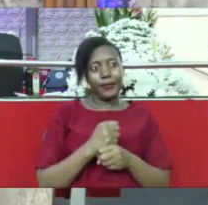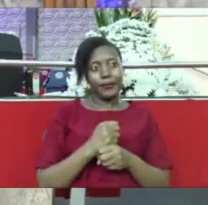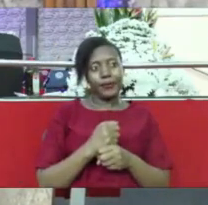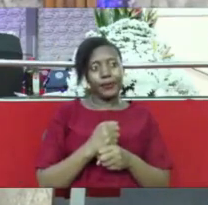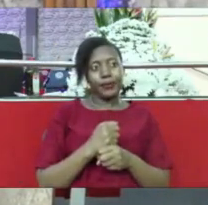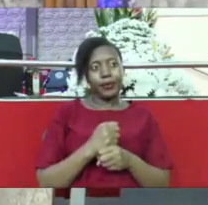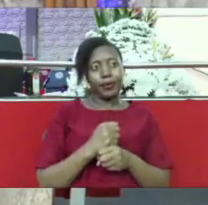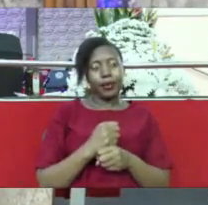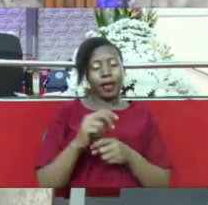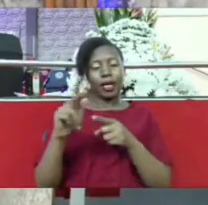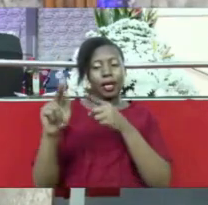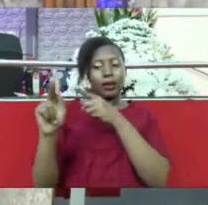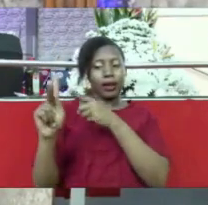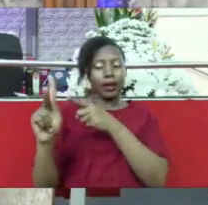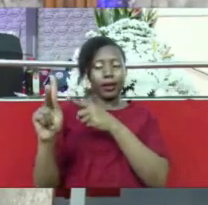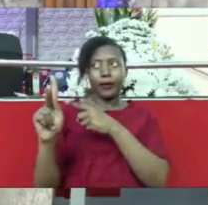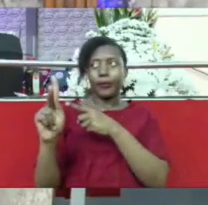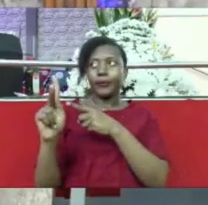amekifanya. And